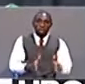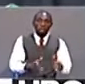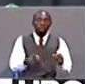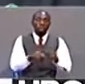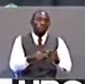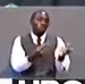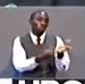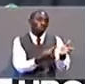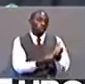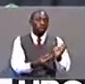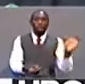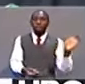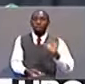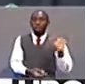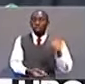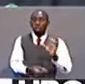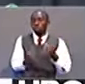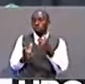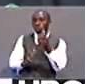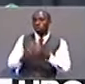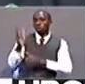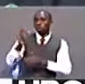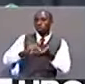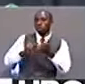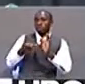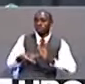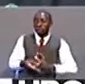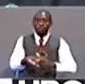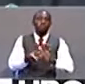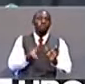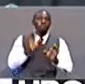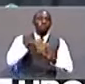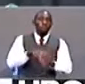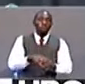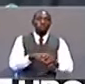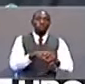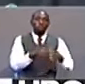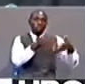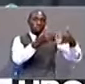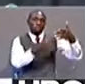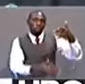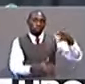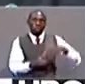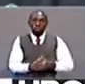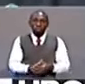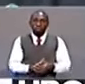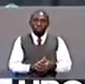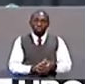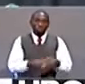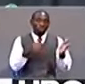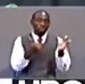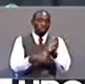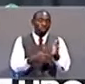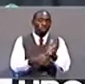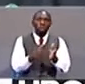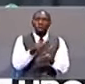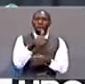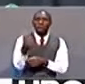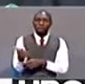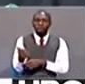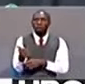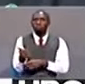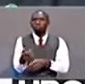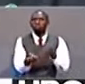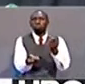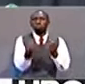Ugandan companies from the launch of the projects include the following: de-risking all the other upcoming